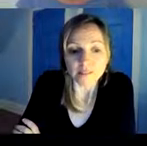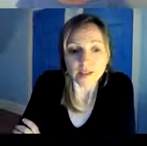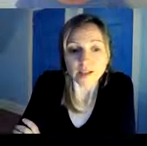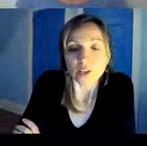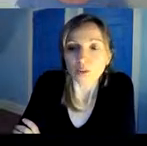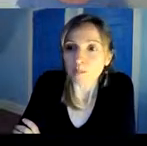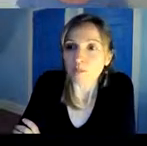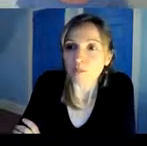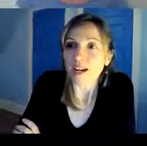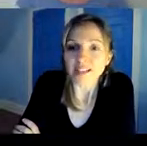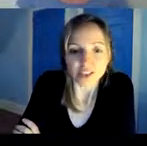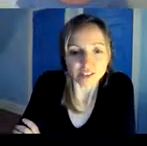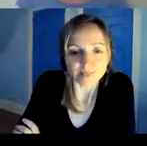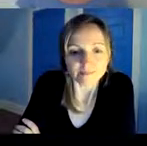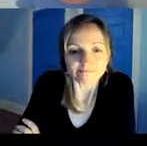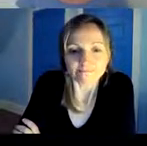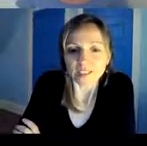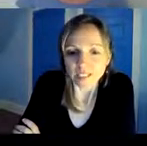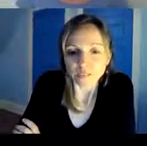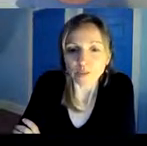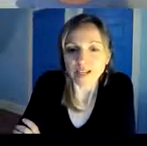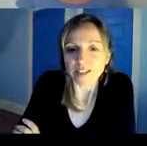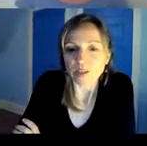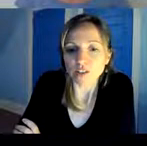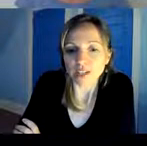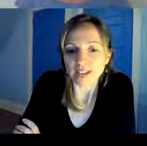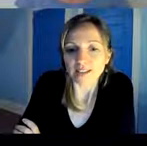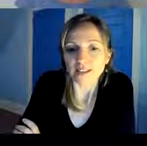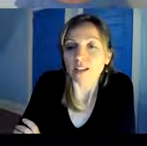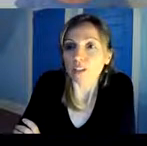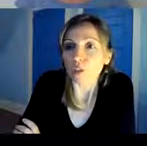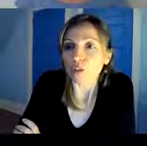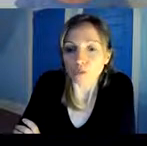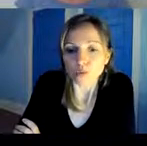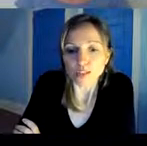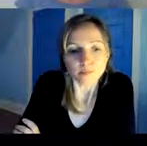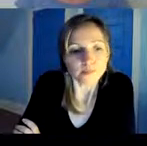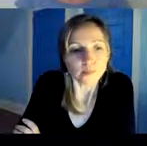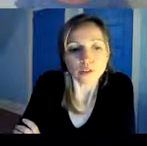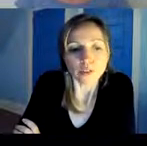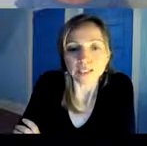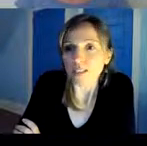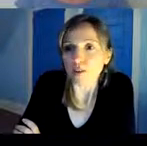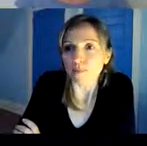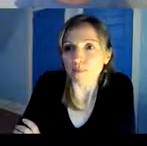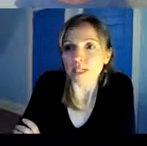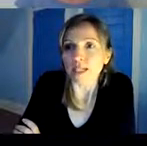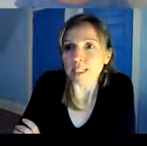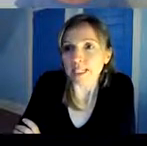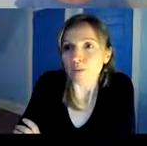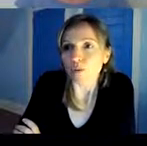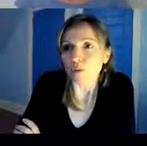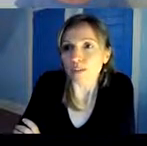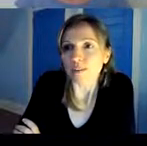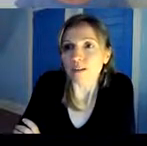plants and you're aiming for eradication, dig out the plants as best you can, including the roots, early in the summer,